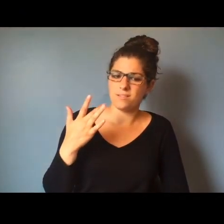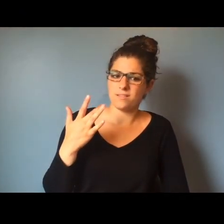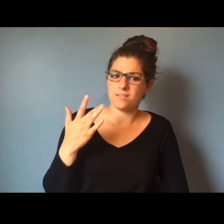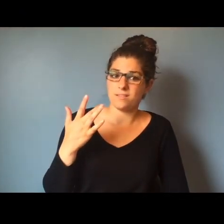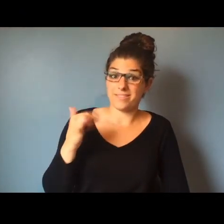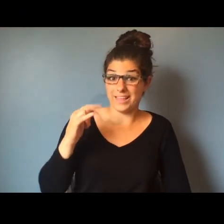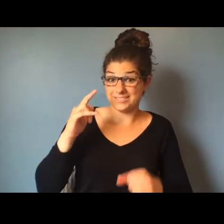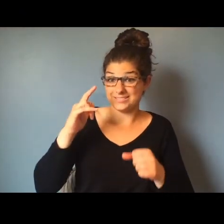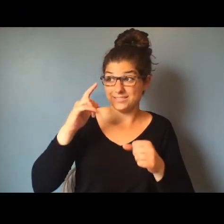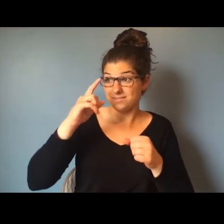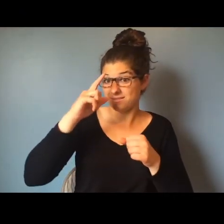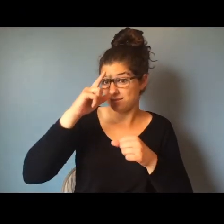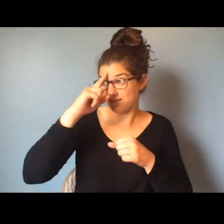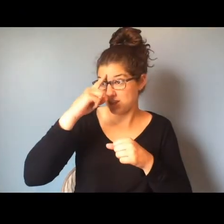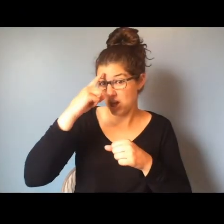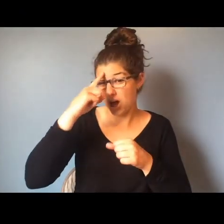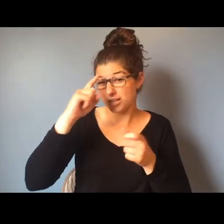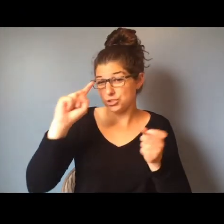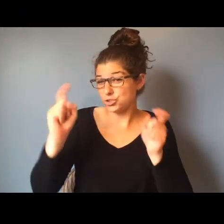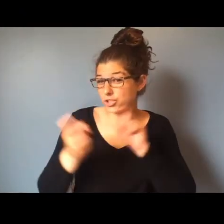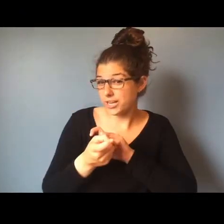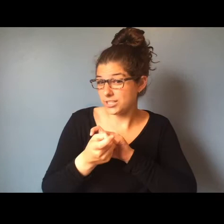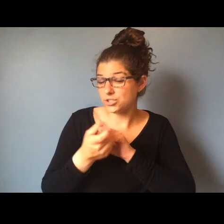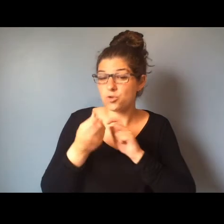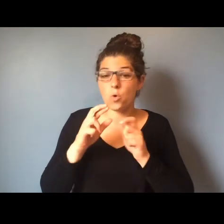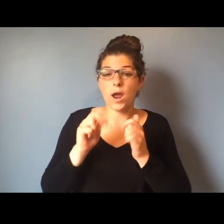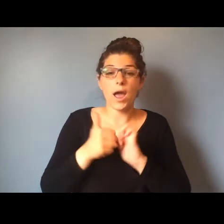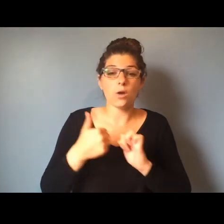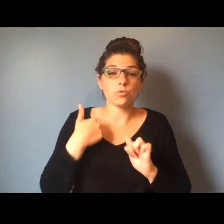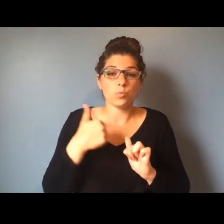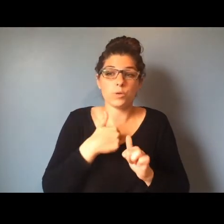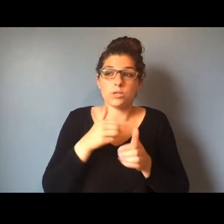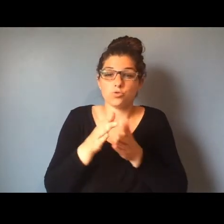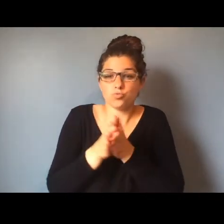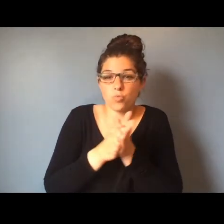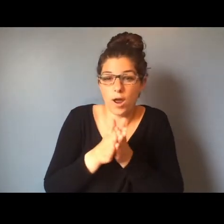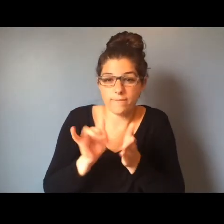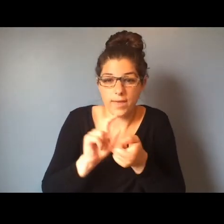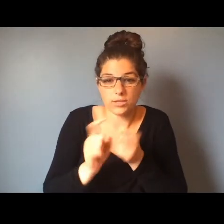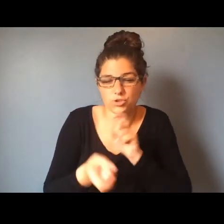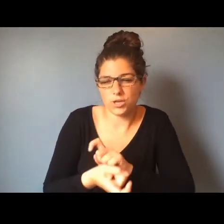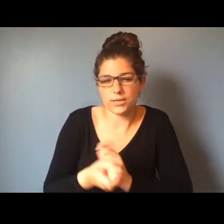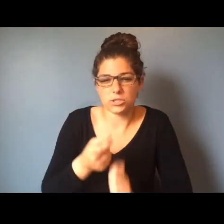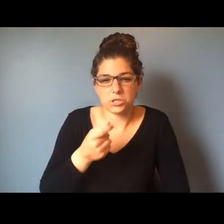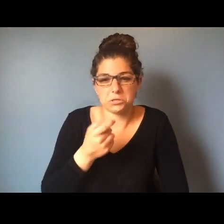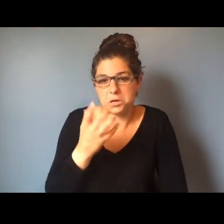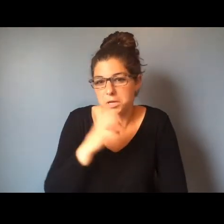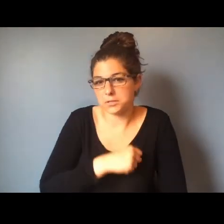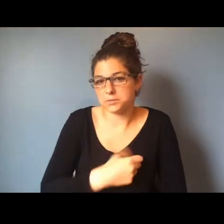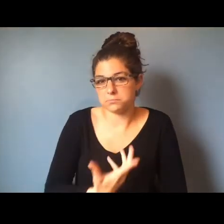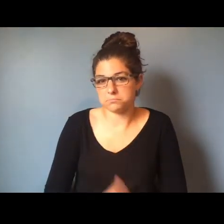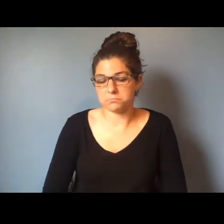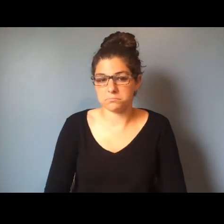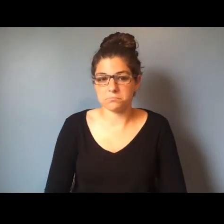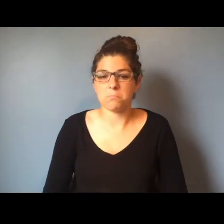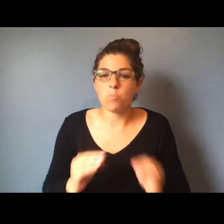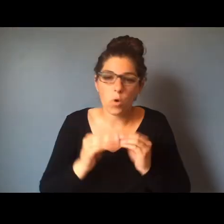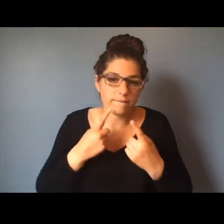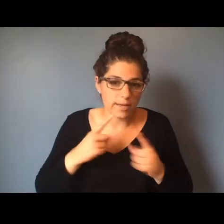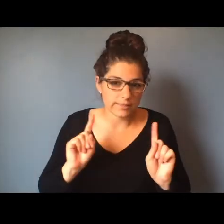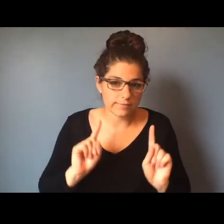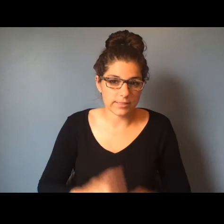is changing at all, or how can we drive that change, I guess, more